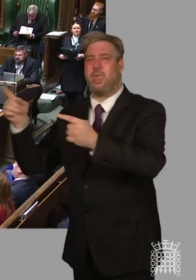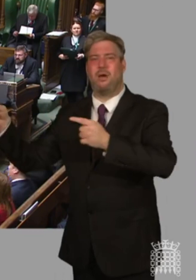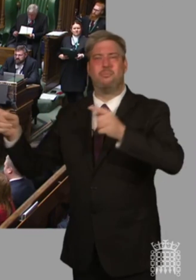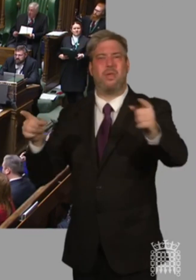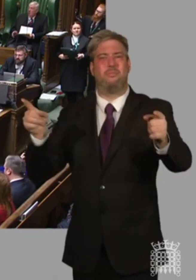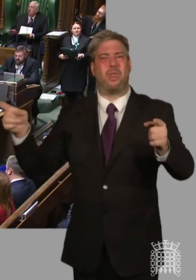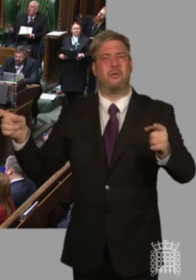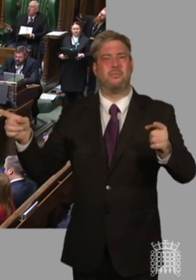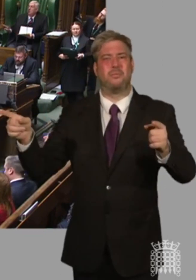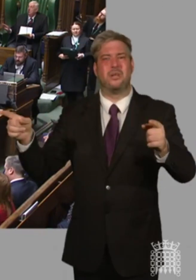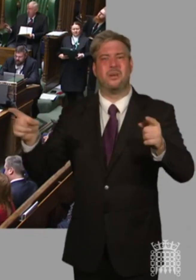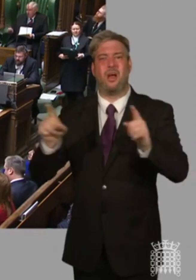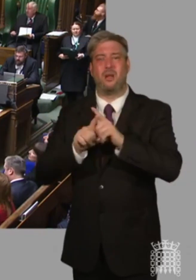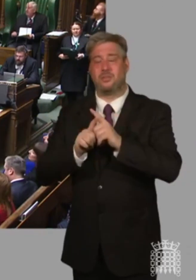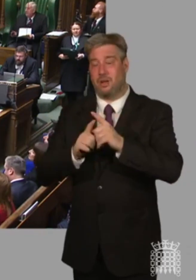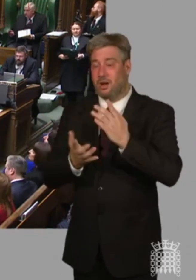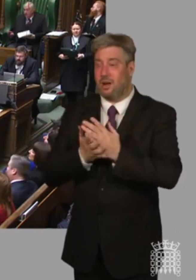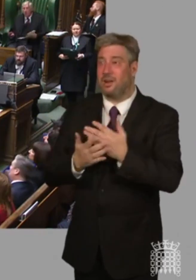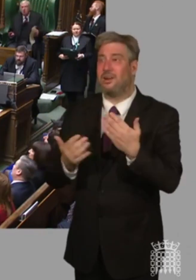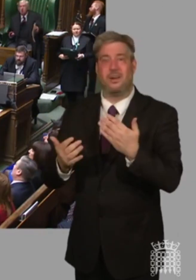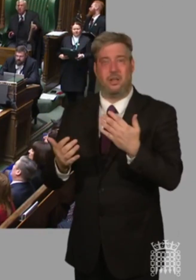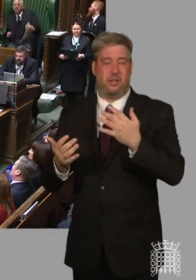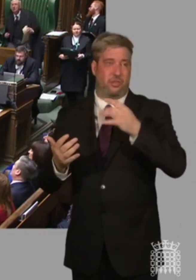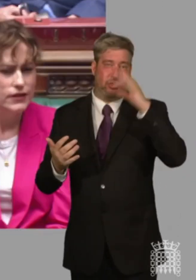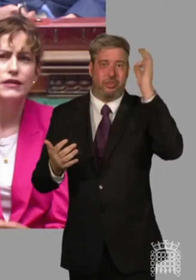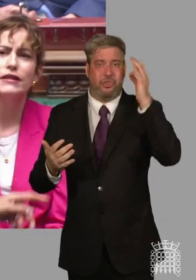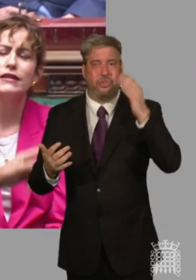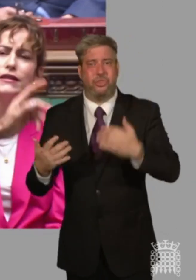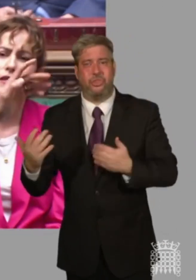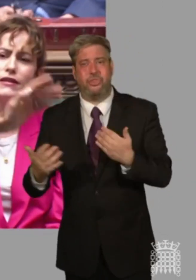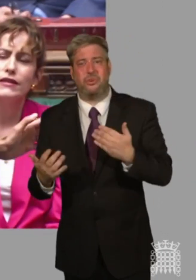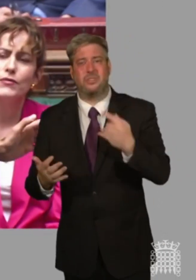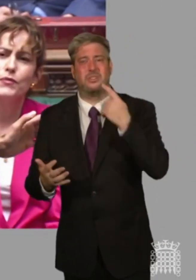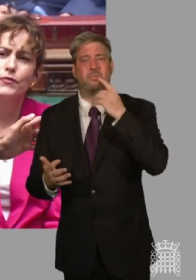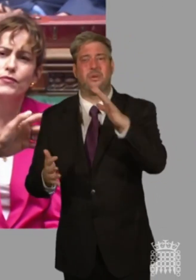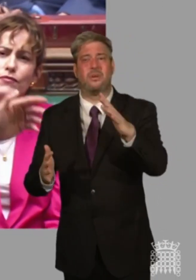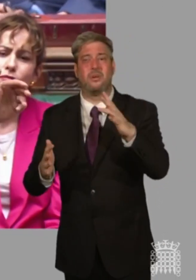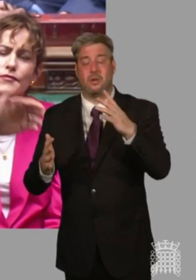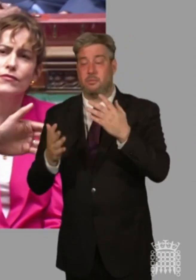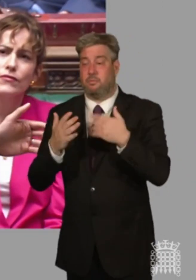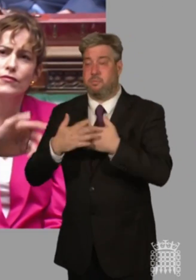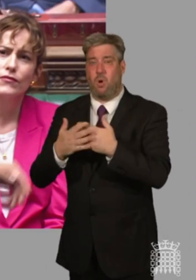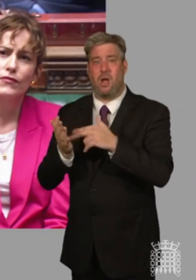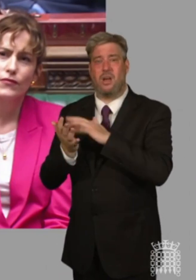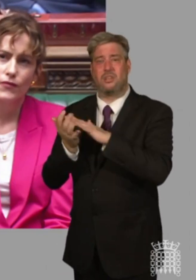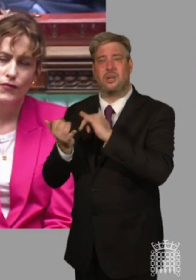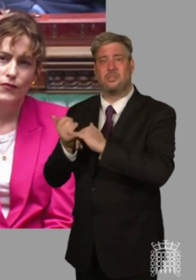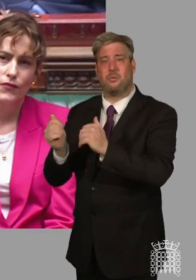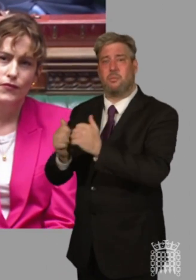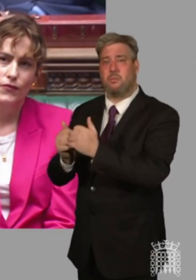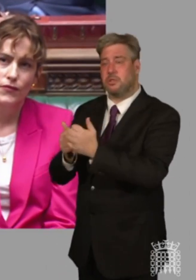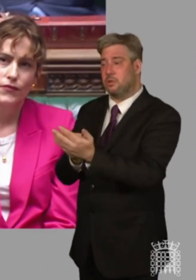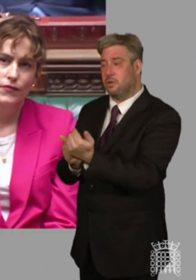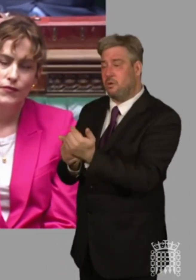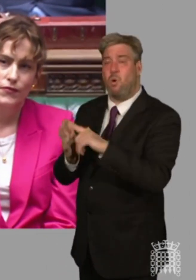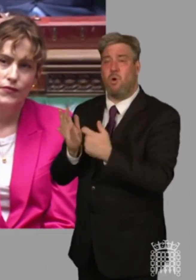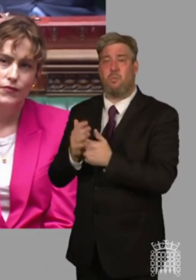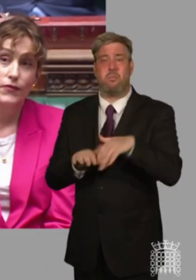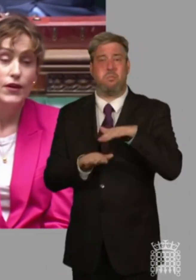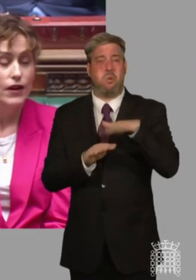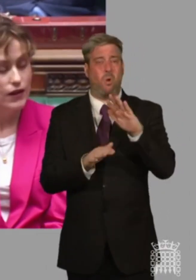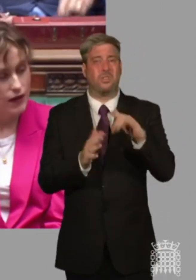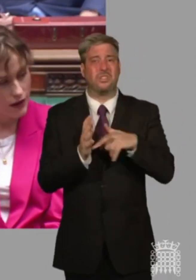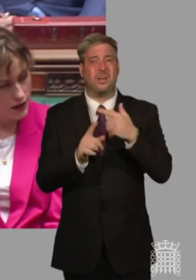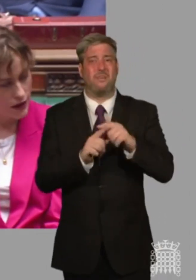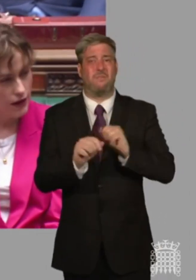Mr. Speaker, the best way to ensure that we continue to fund the NHS, as we have, is not to make £28 billion